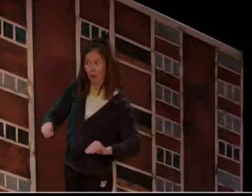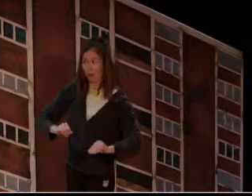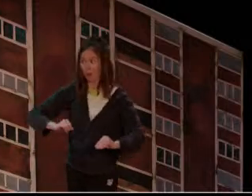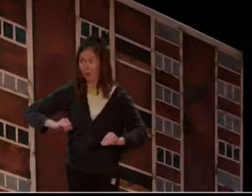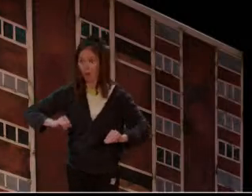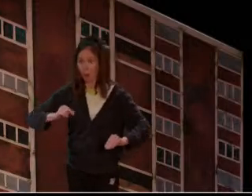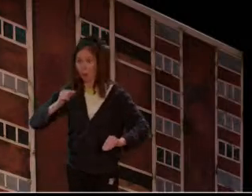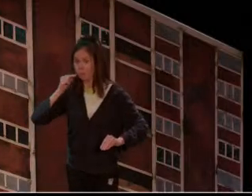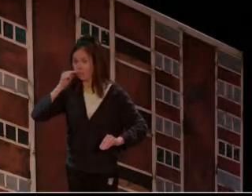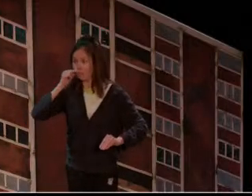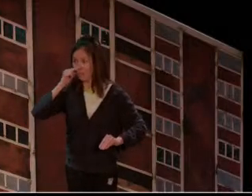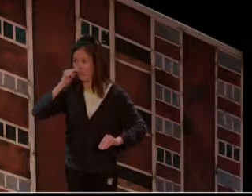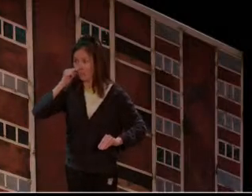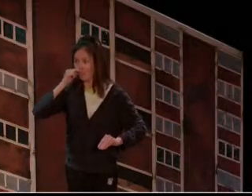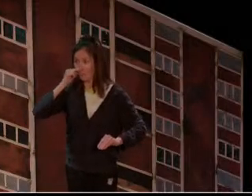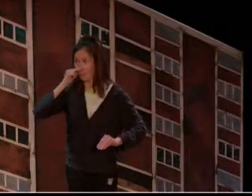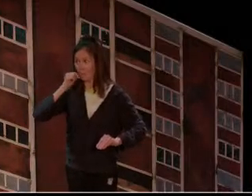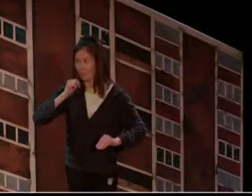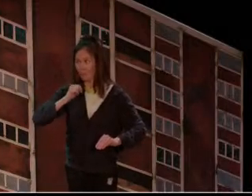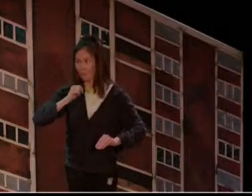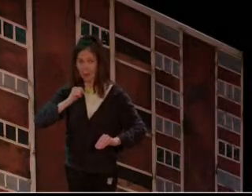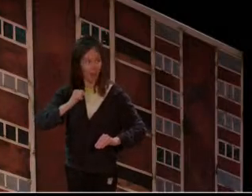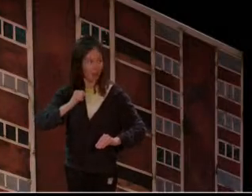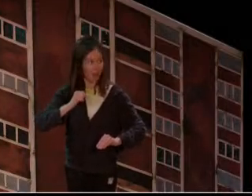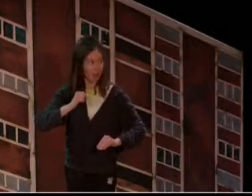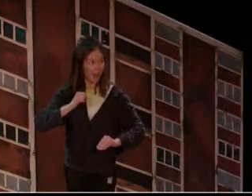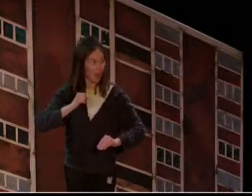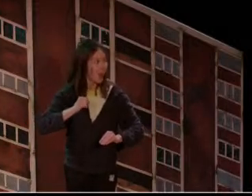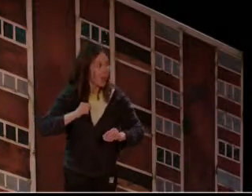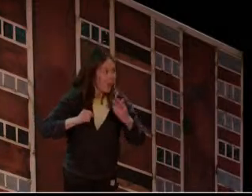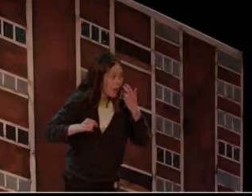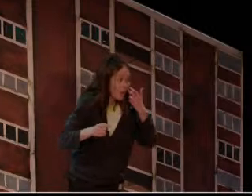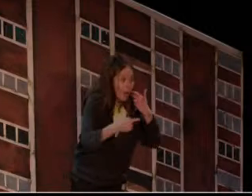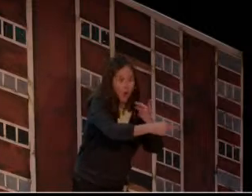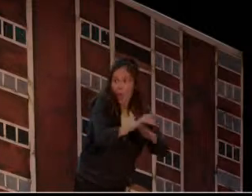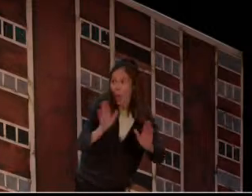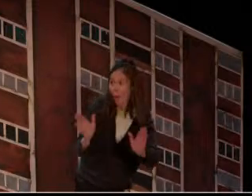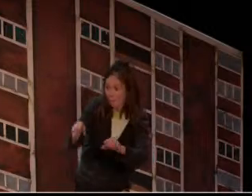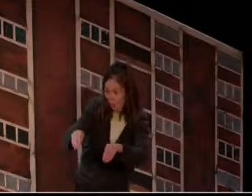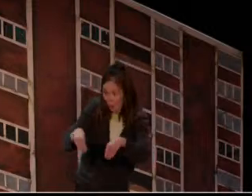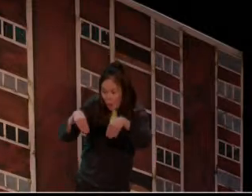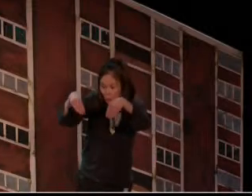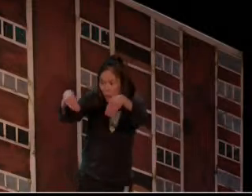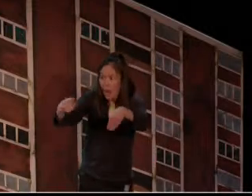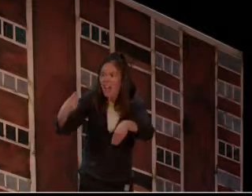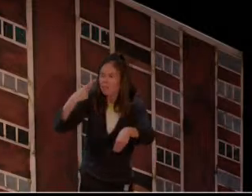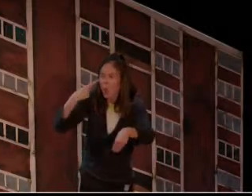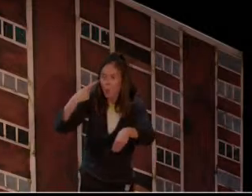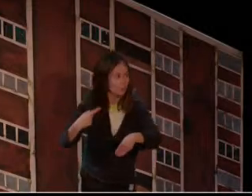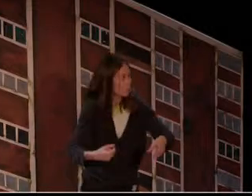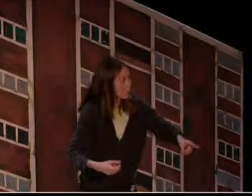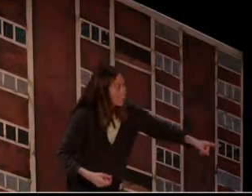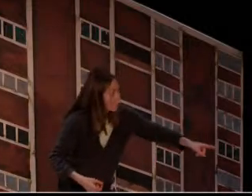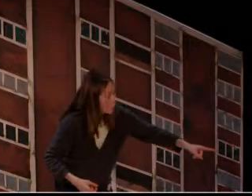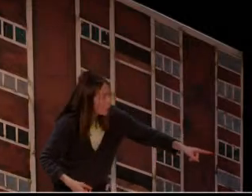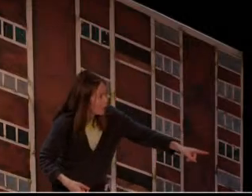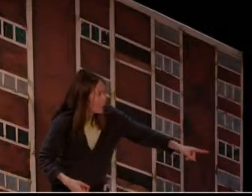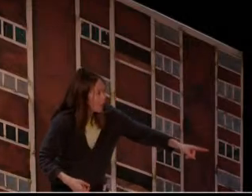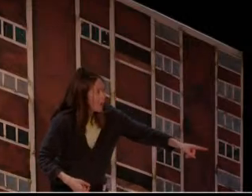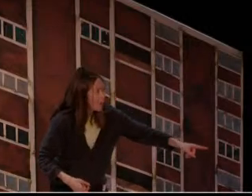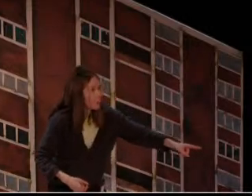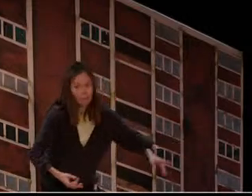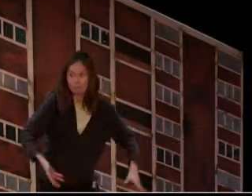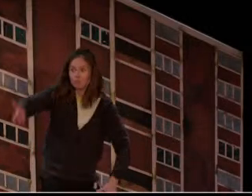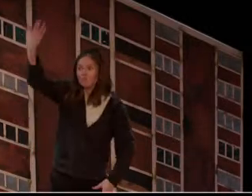And look there. Open up that box and see what's inside. I was told long